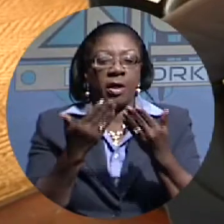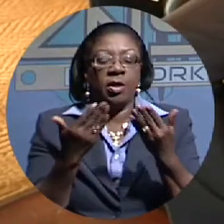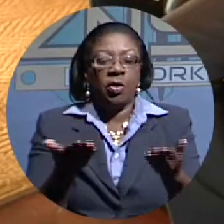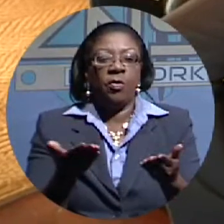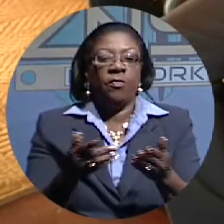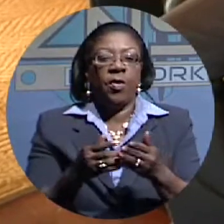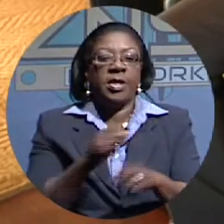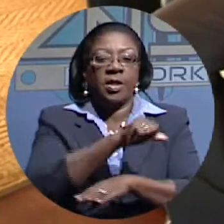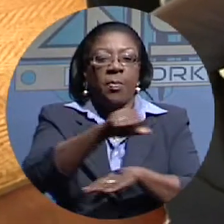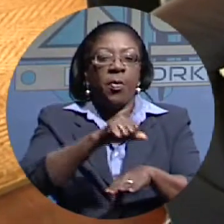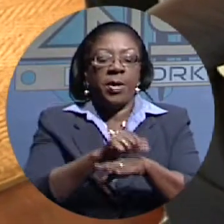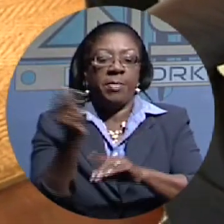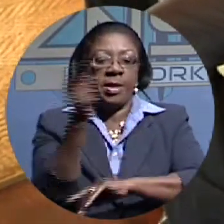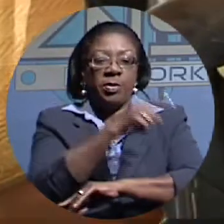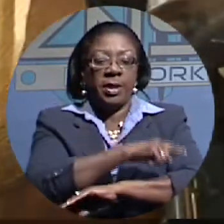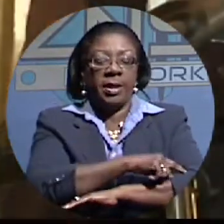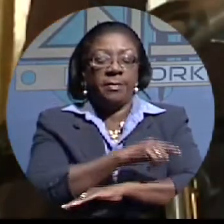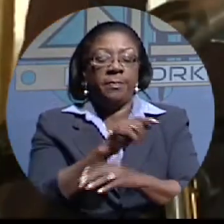today.